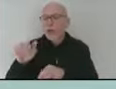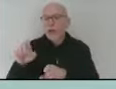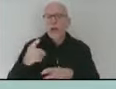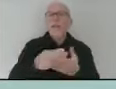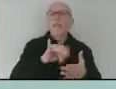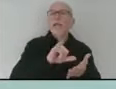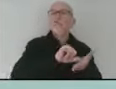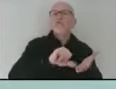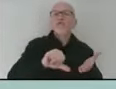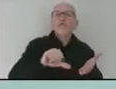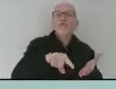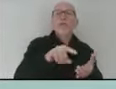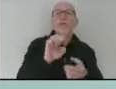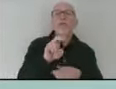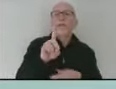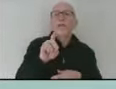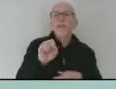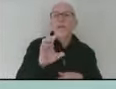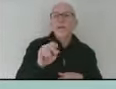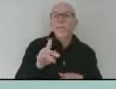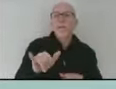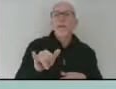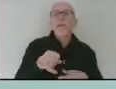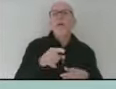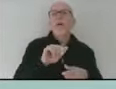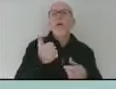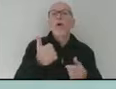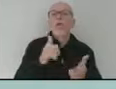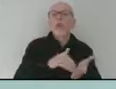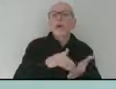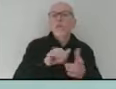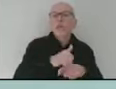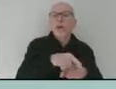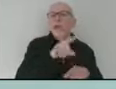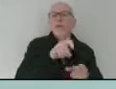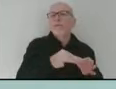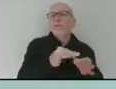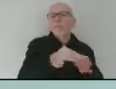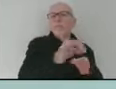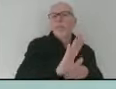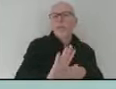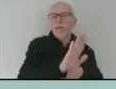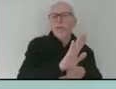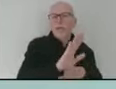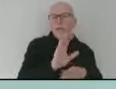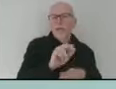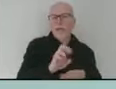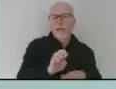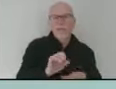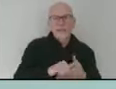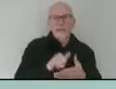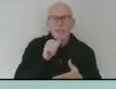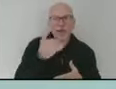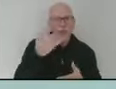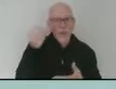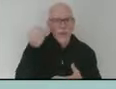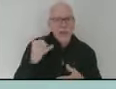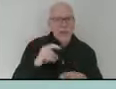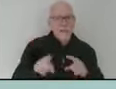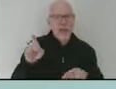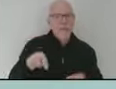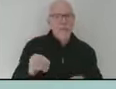surgery, endoscopy, our physician practices have to delay patient care, which is never in the best interest of our